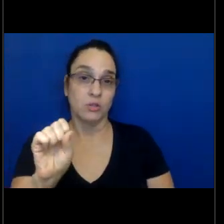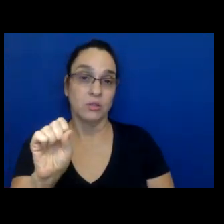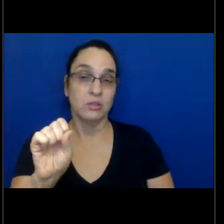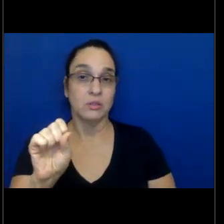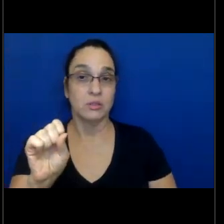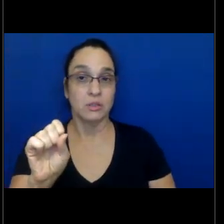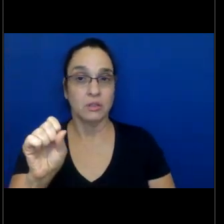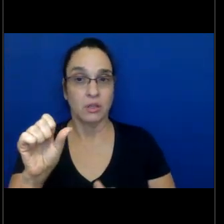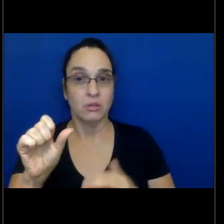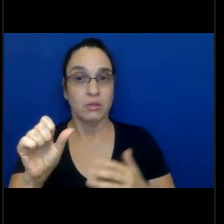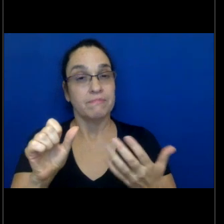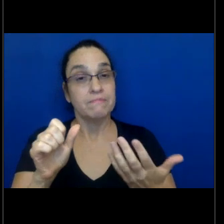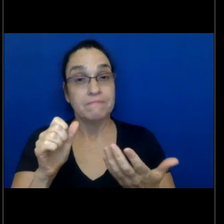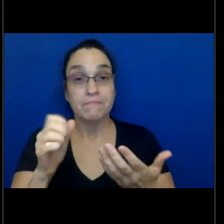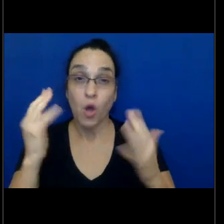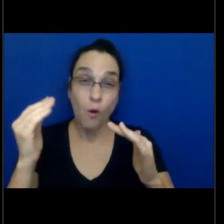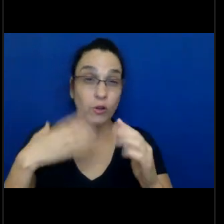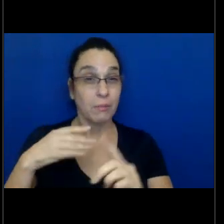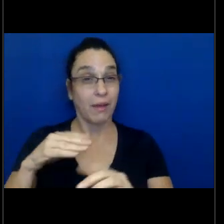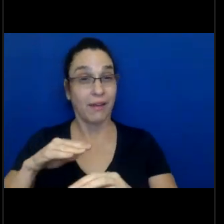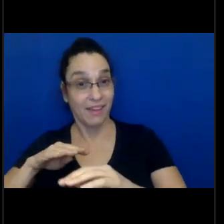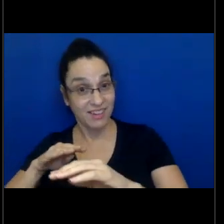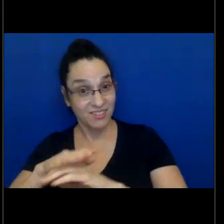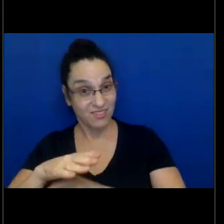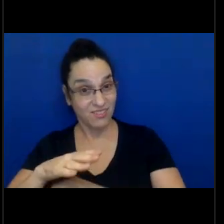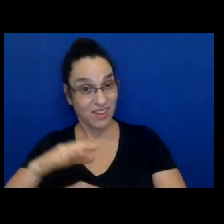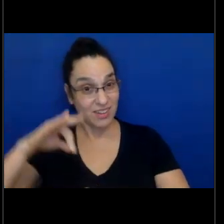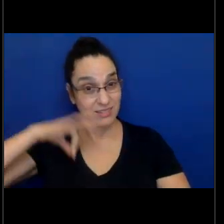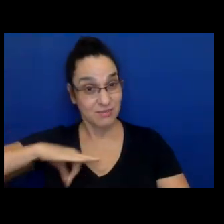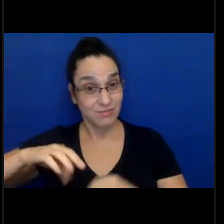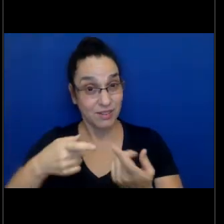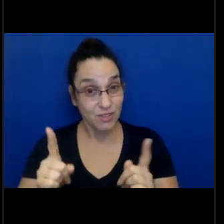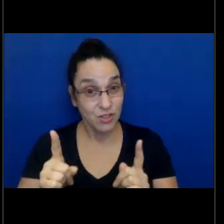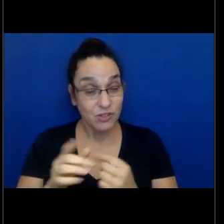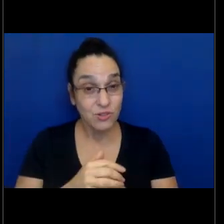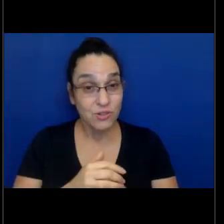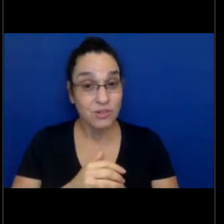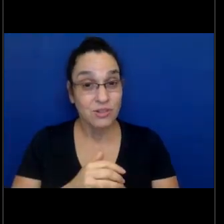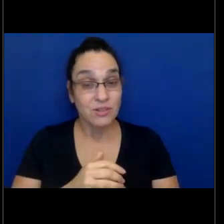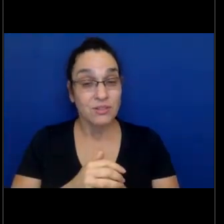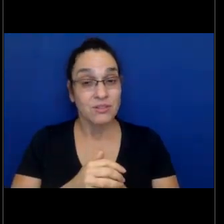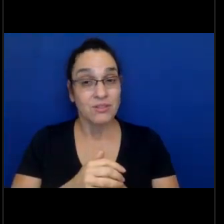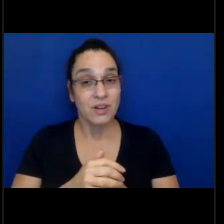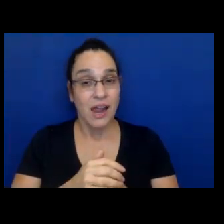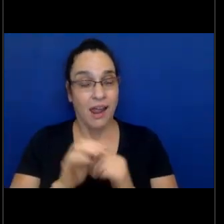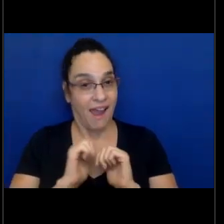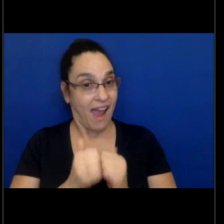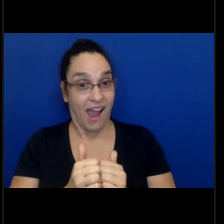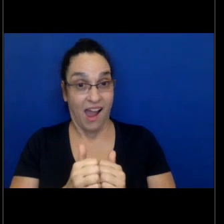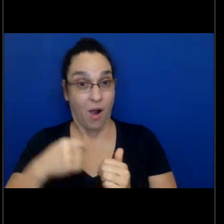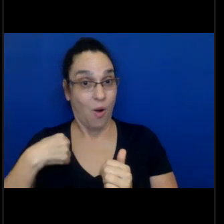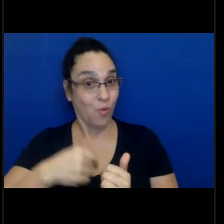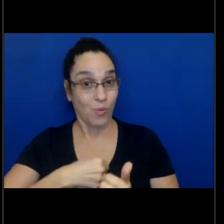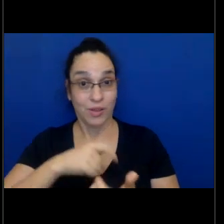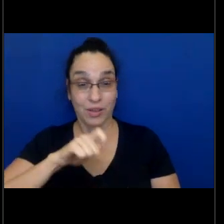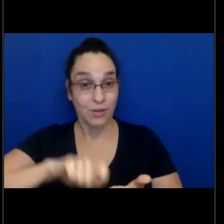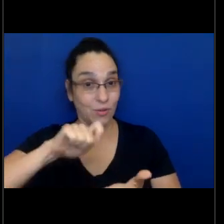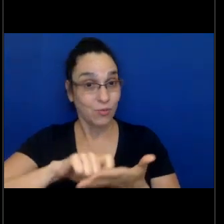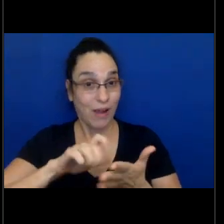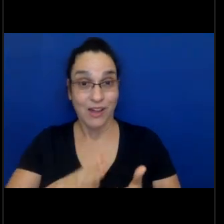sensible at all, how we can improve as the writers in linguistics should